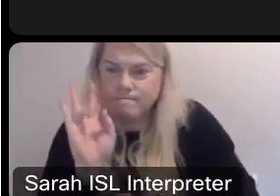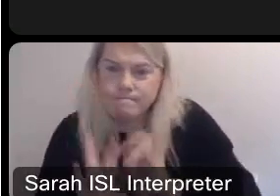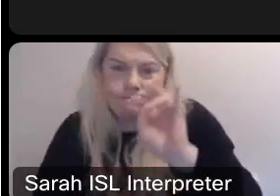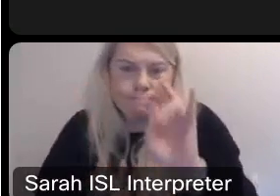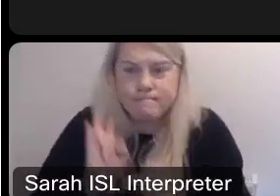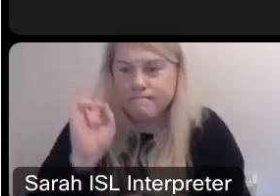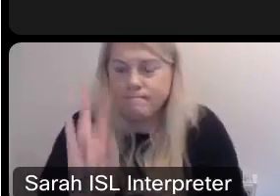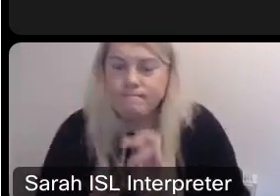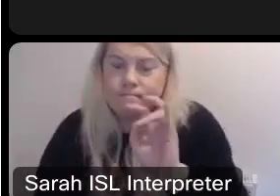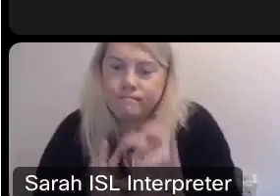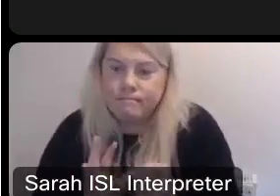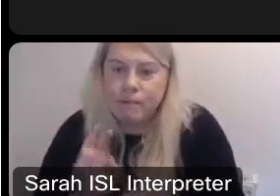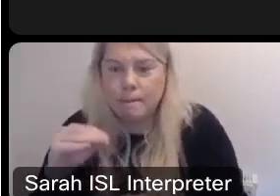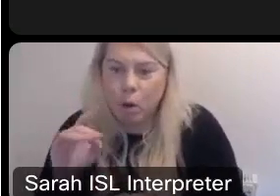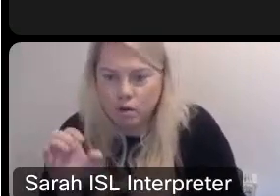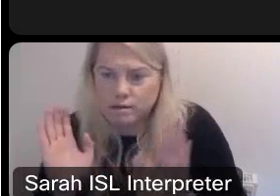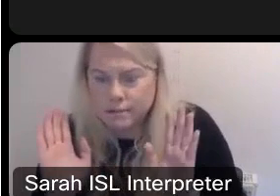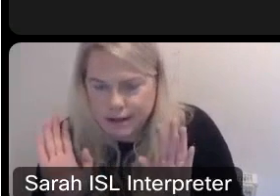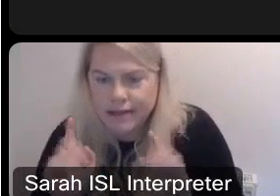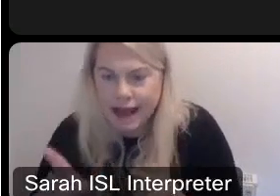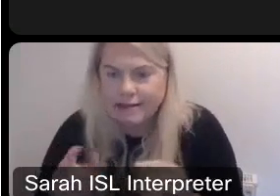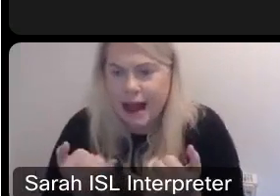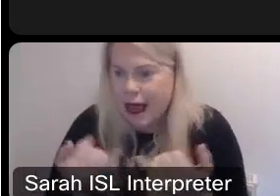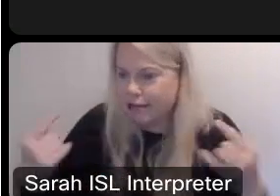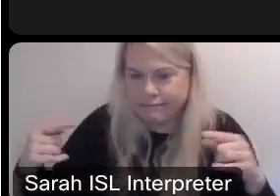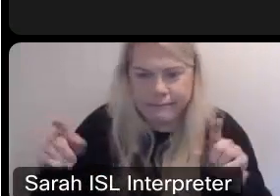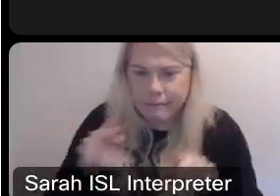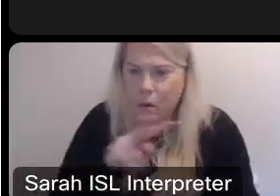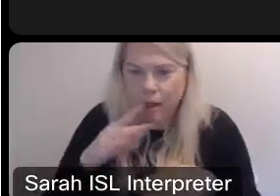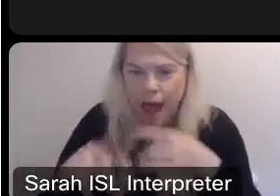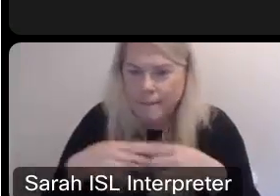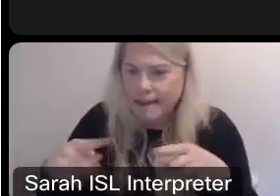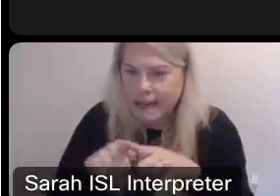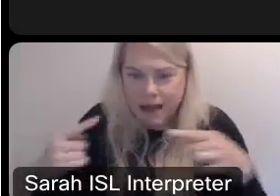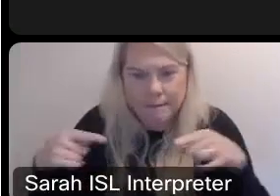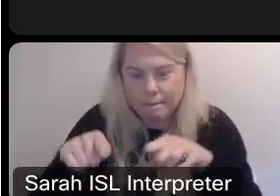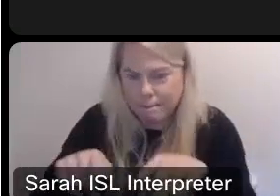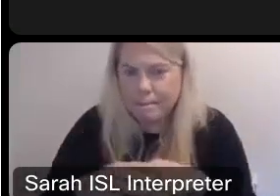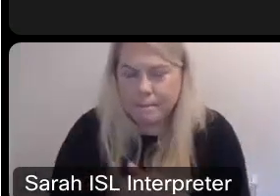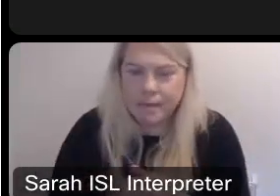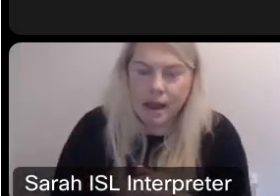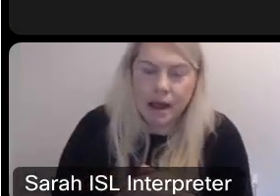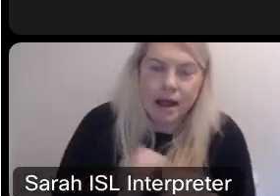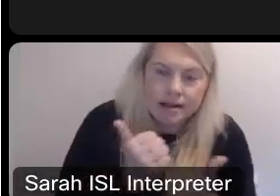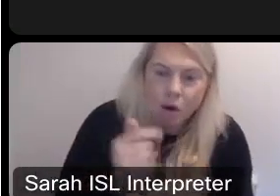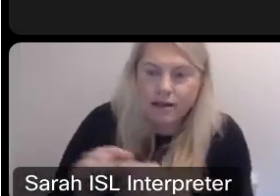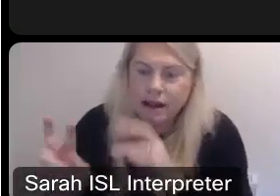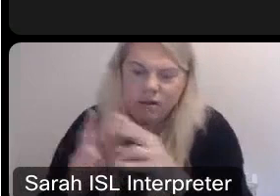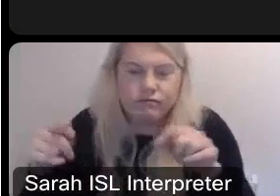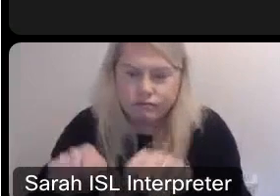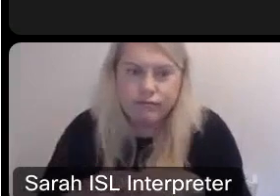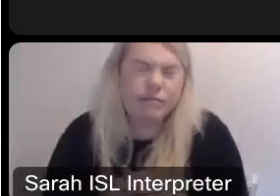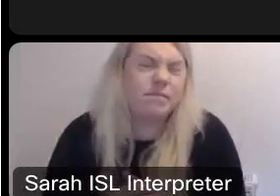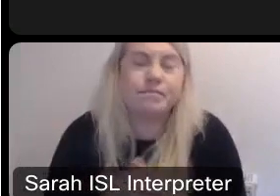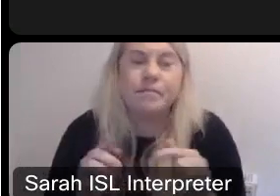we would say that that's a parallel process that runs alongside this. Maintain contact, monitor progress, and moving forward,